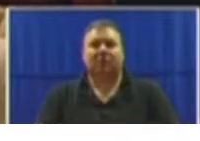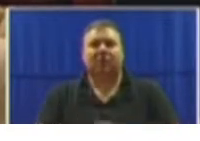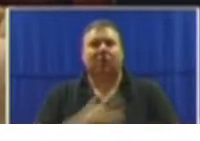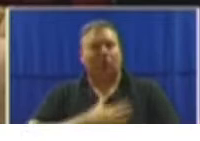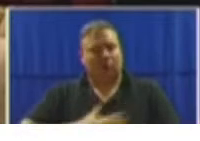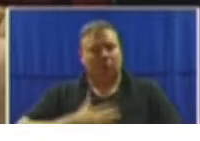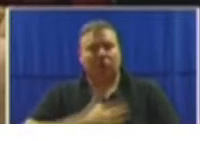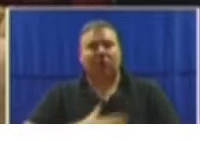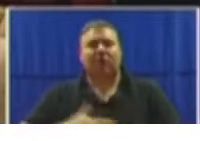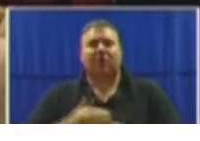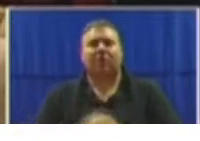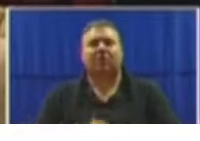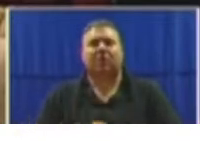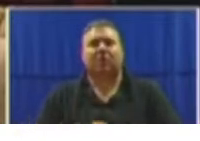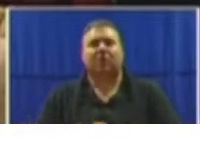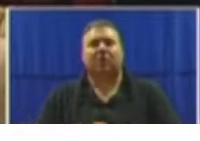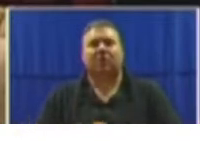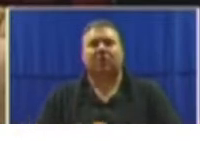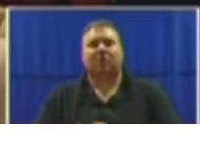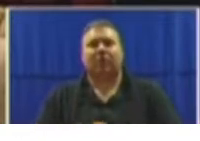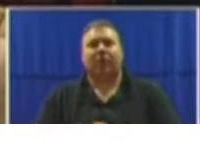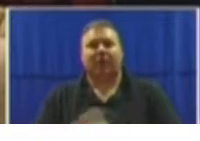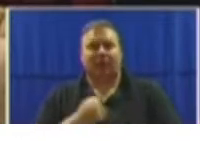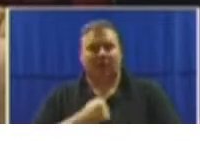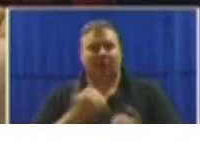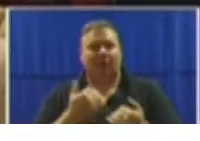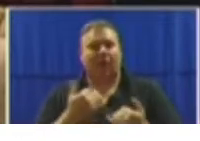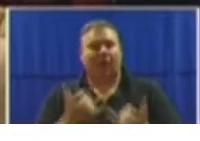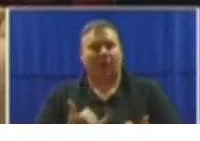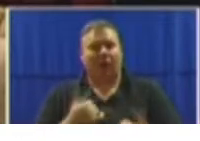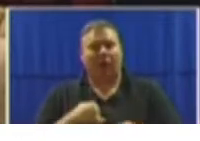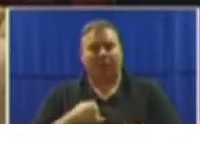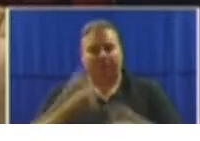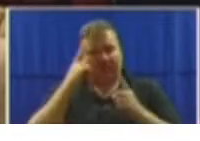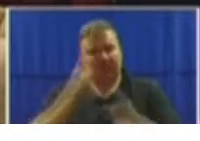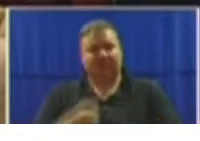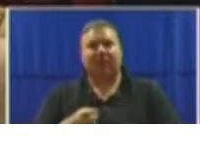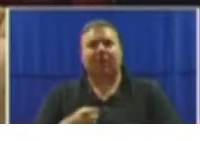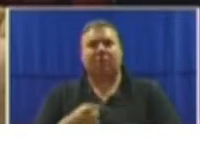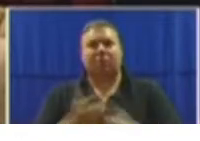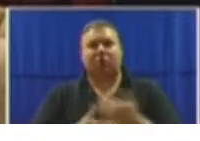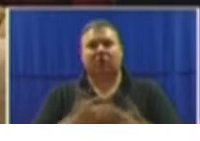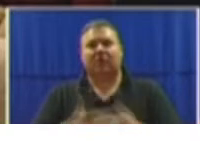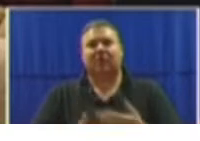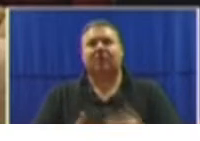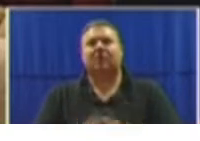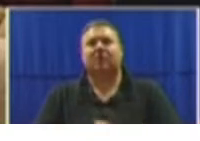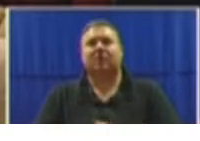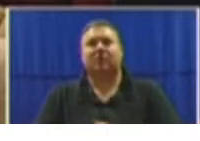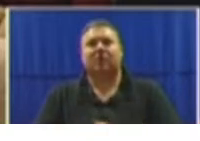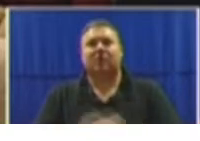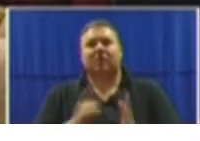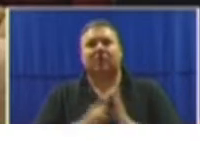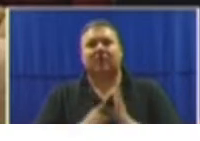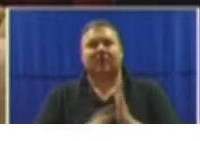very much, honorable members. I now rule that we are not proceeding on this matter, and the details of what we do